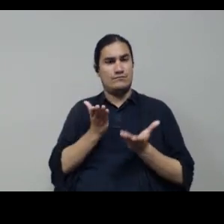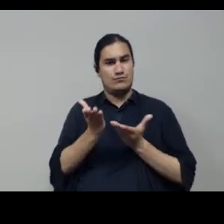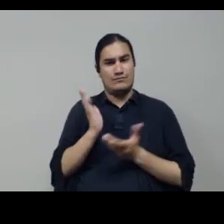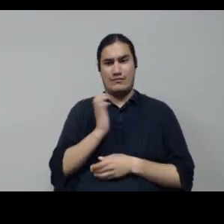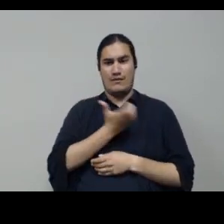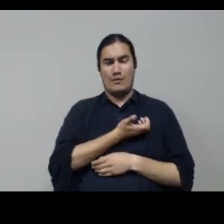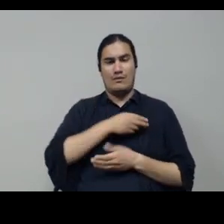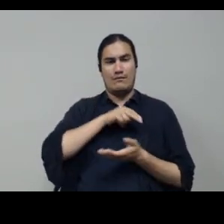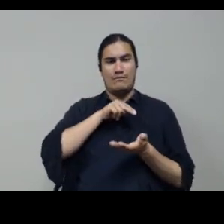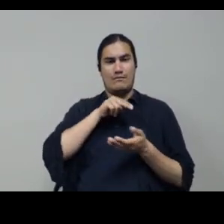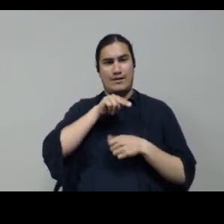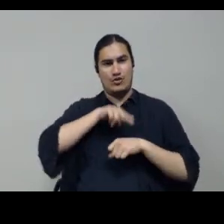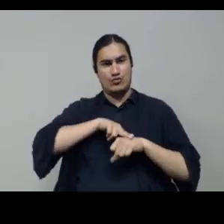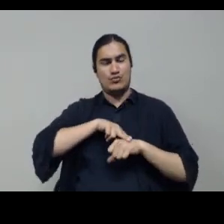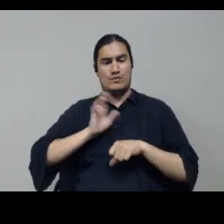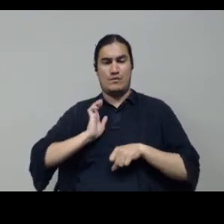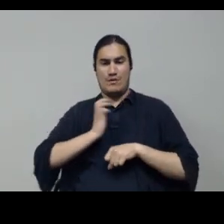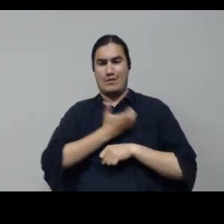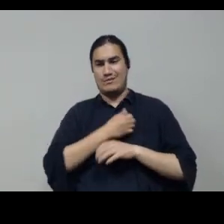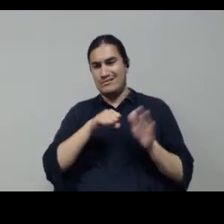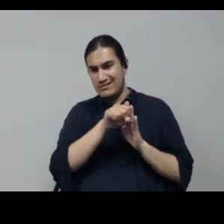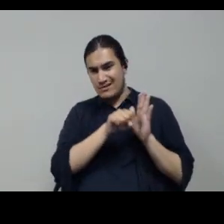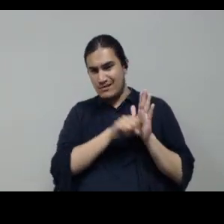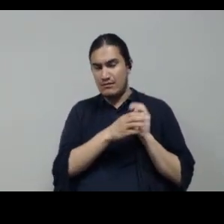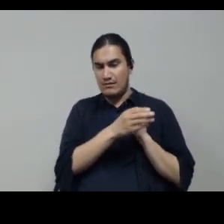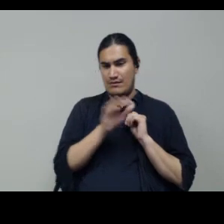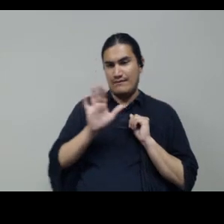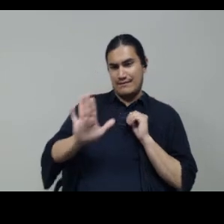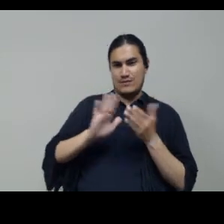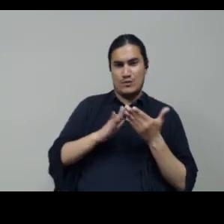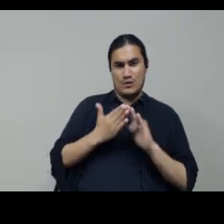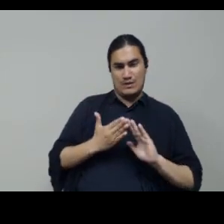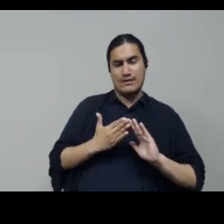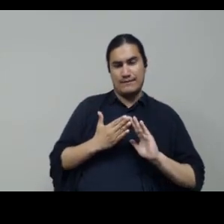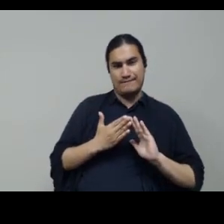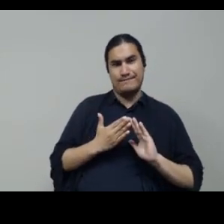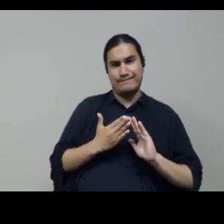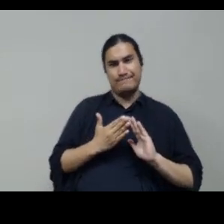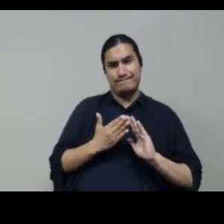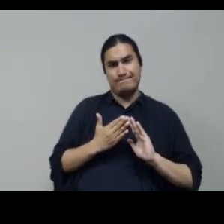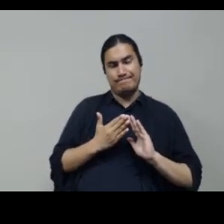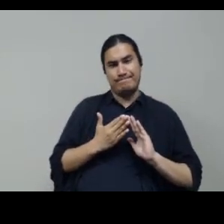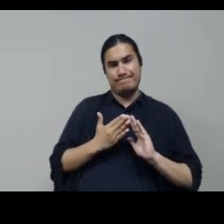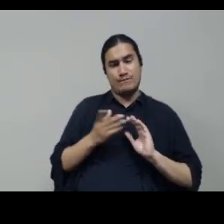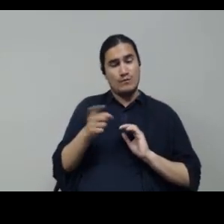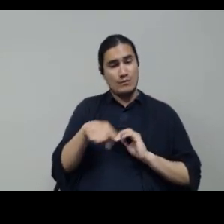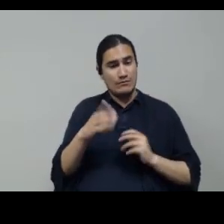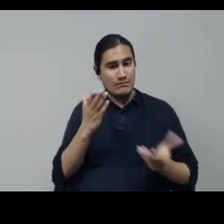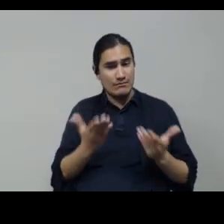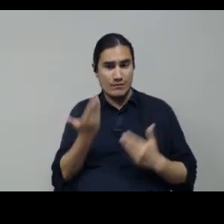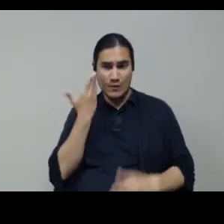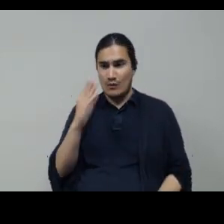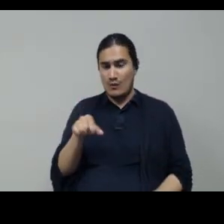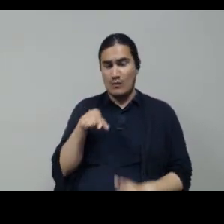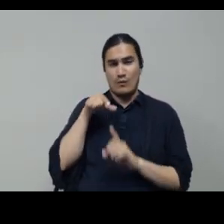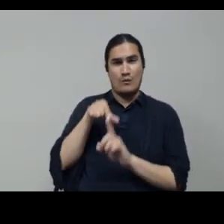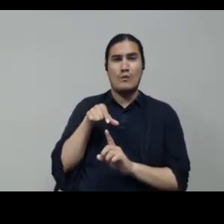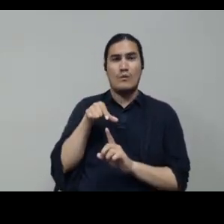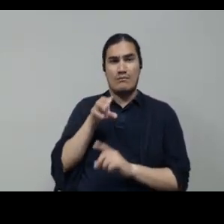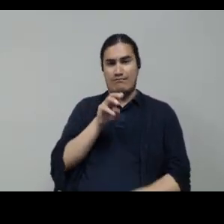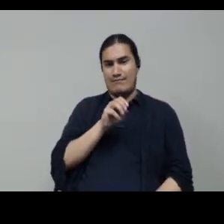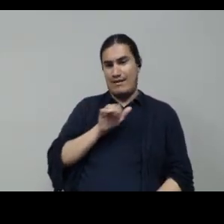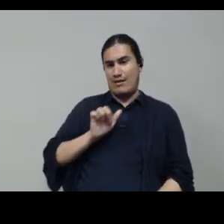nation, our state, and his community. You may not know that he was the mayor of